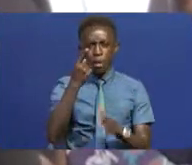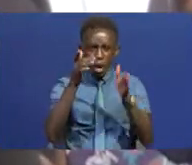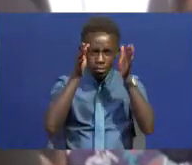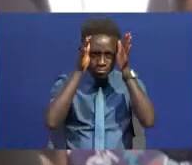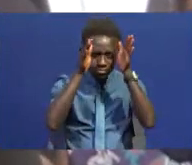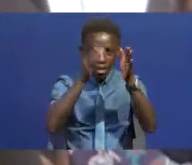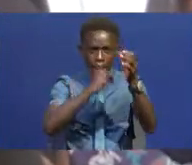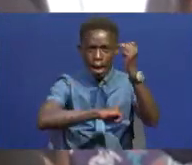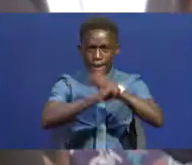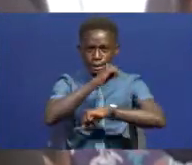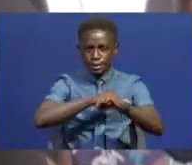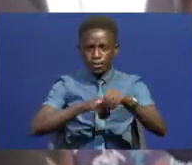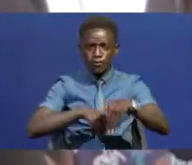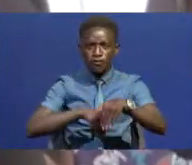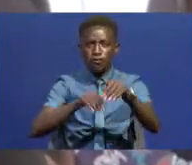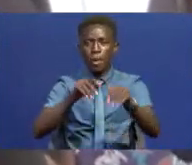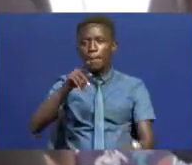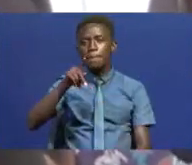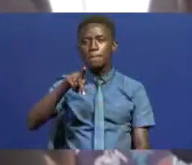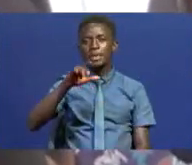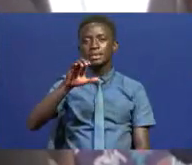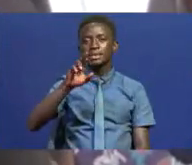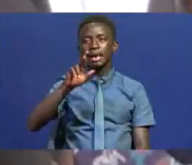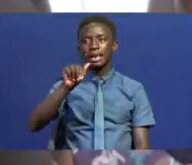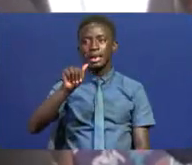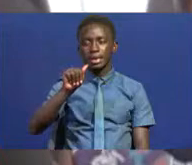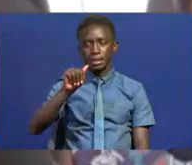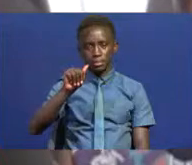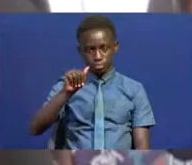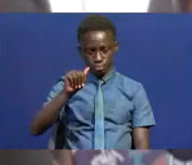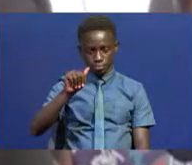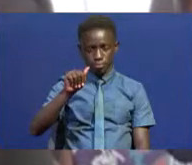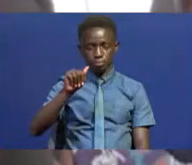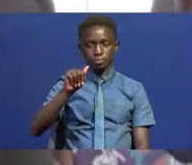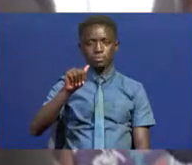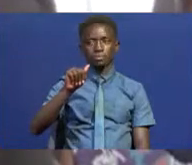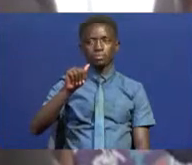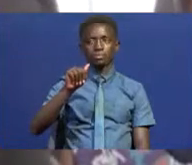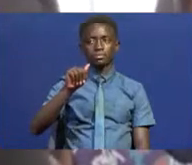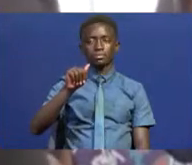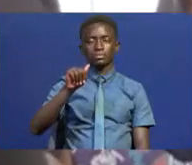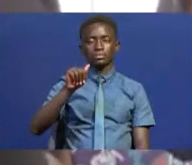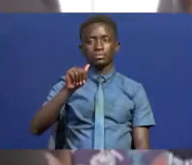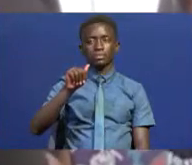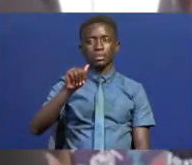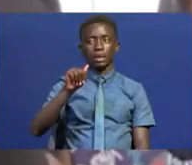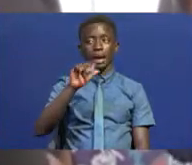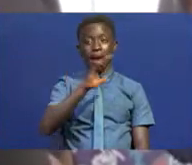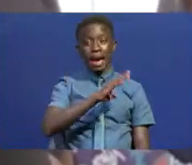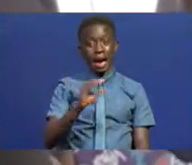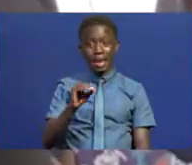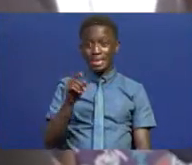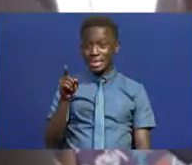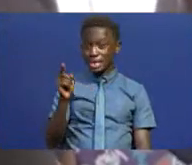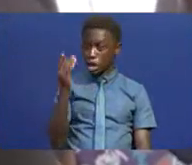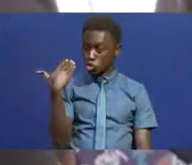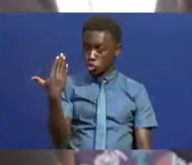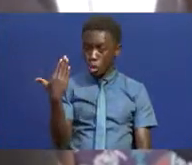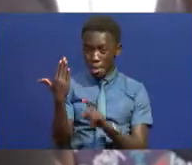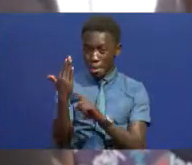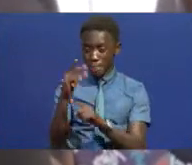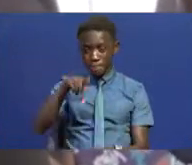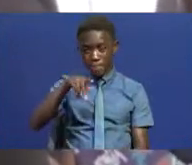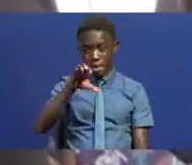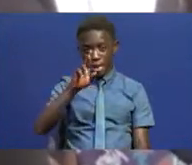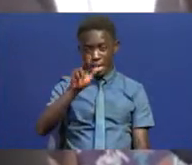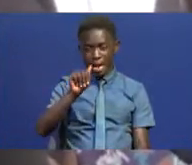as outlined in the PCRA, that is Participatory Climate Risk Assessment. And the document highlights the community needs